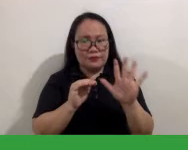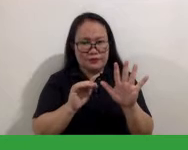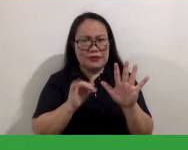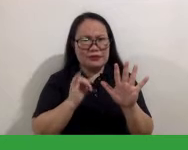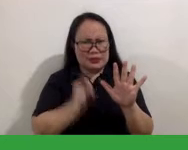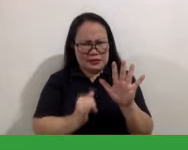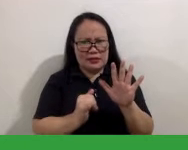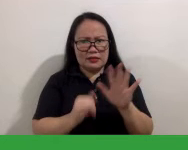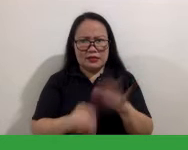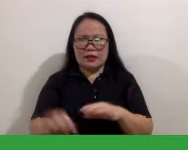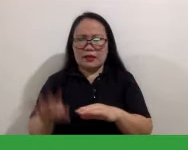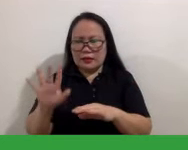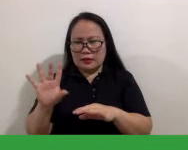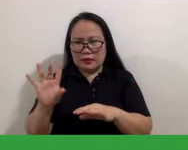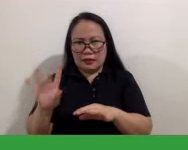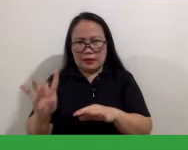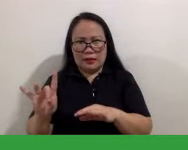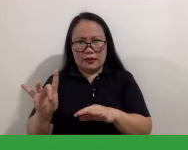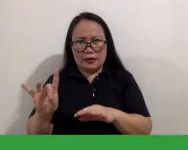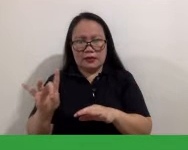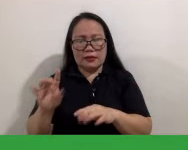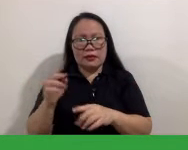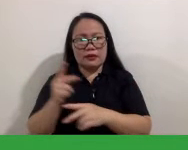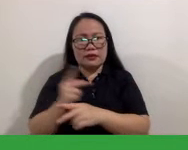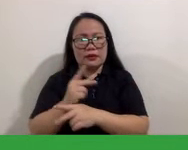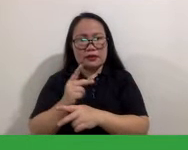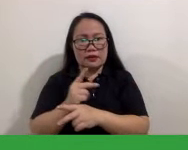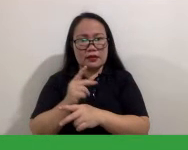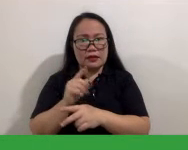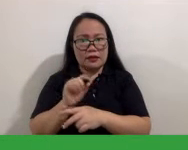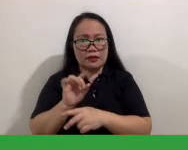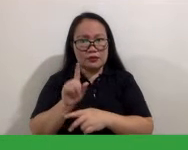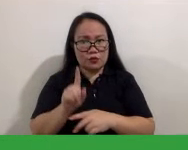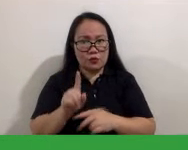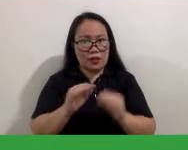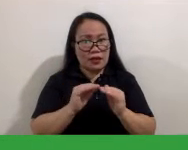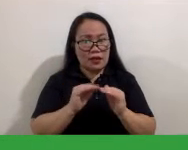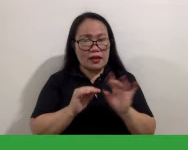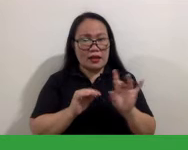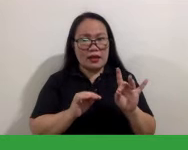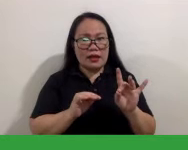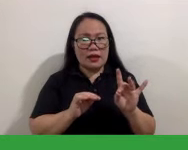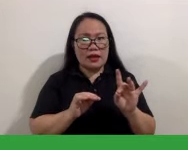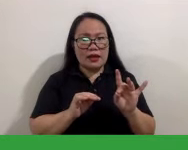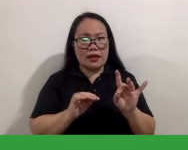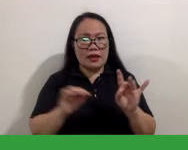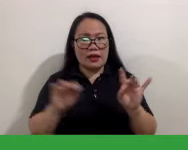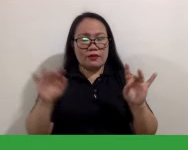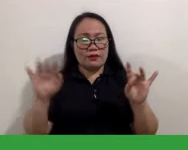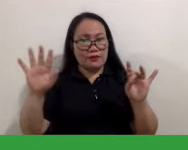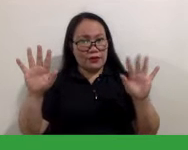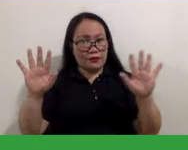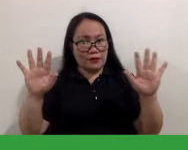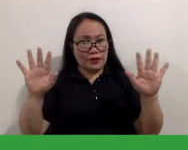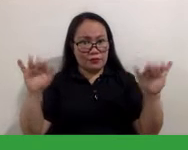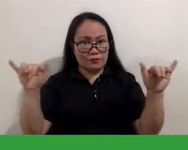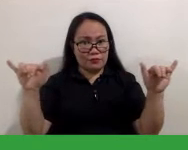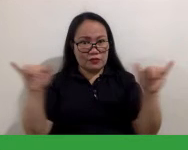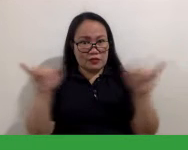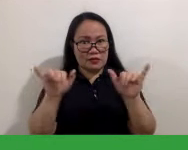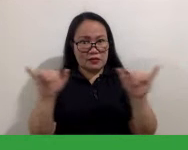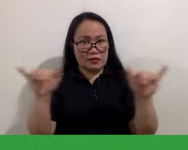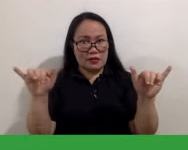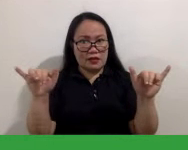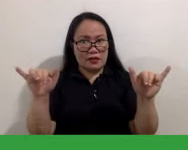1, that is still 5. 8 times 1, that is still 8. So, they are identical. Ibig sabihin,